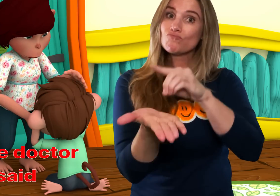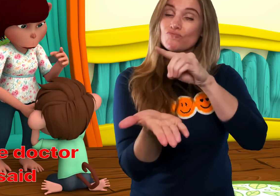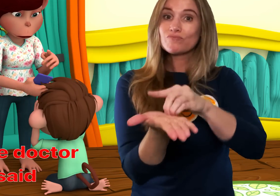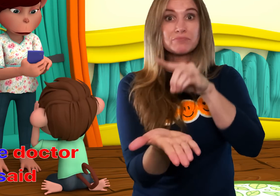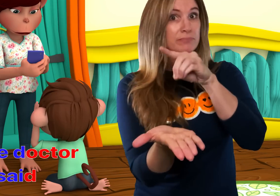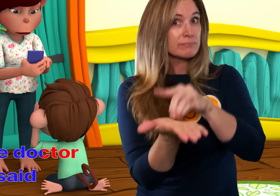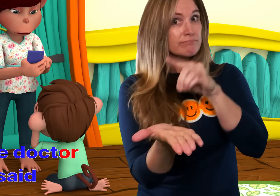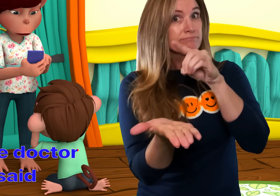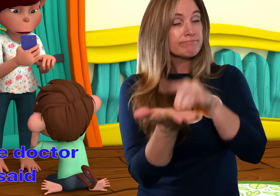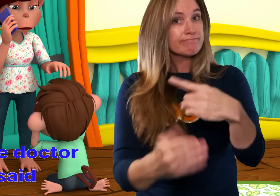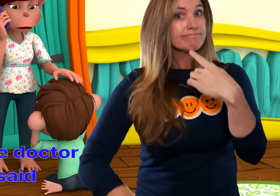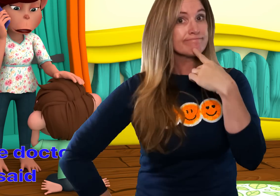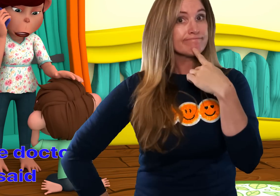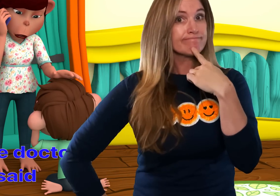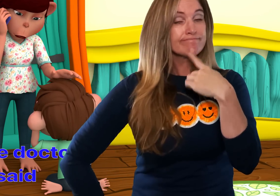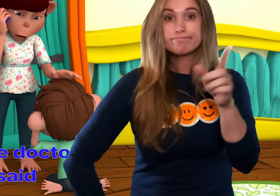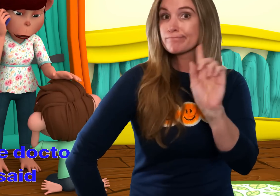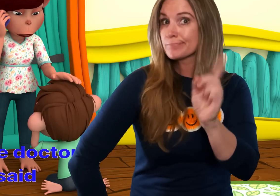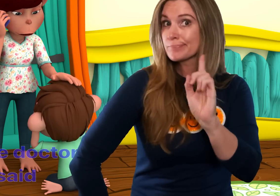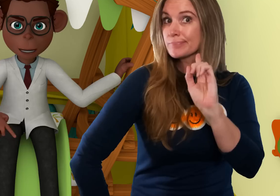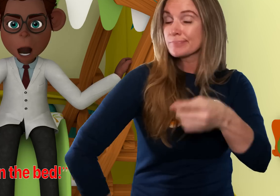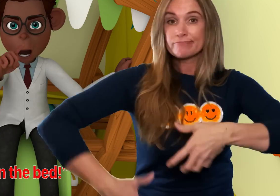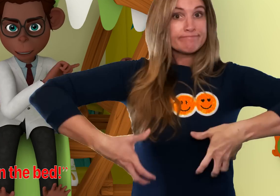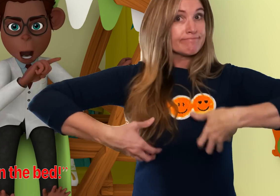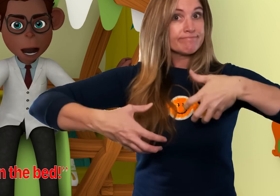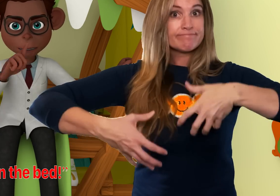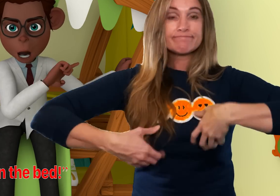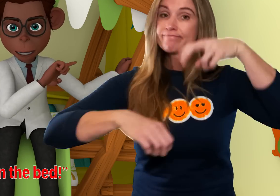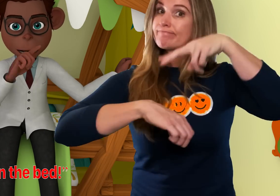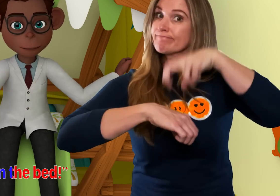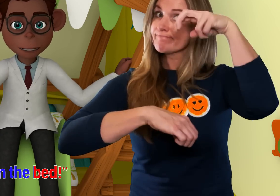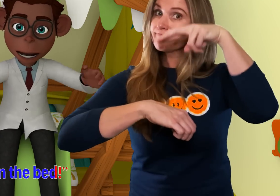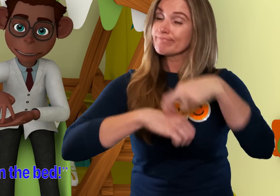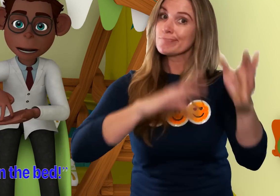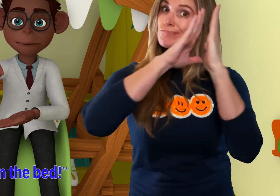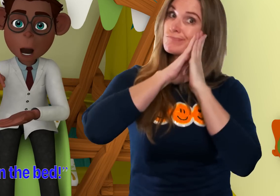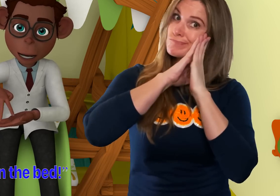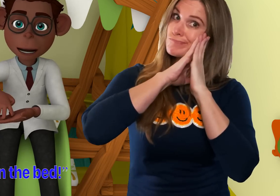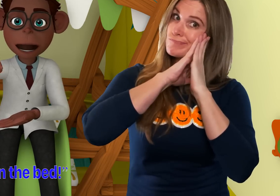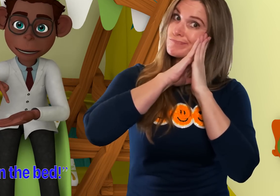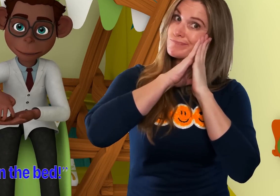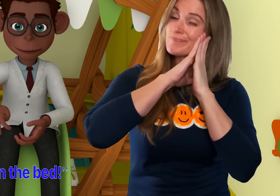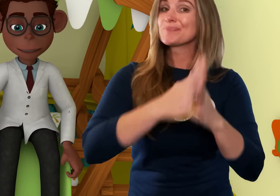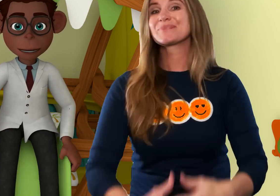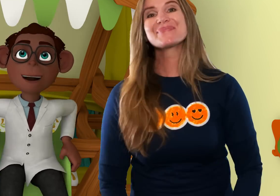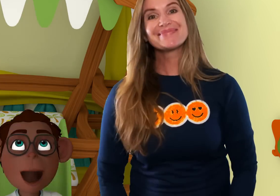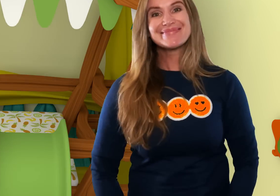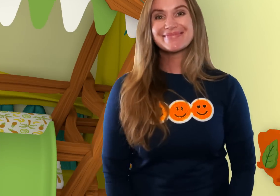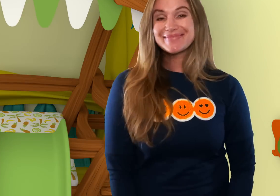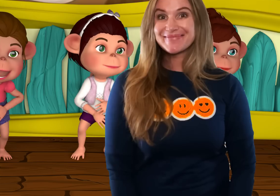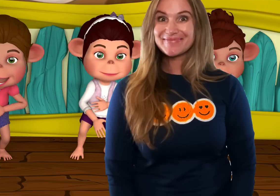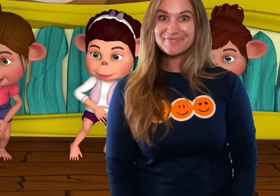mama called the doctor and the doctor said no more monkeys jumping on the